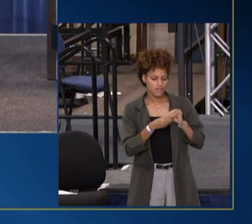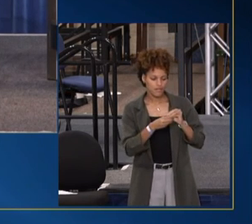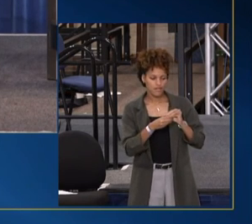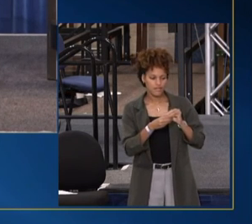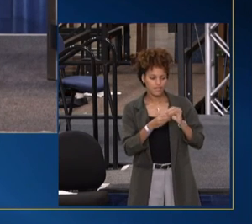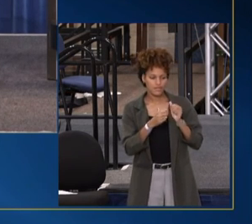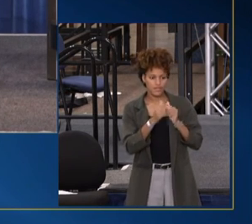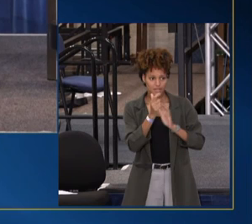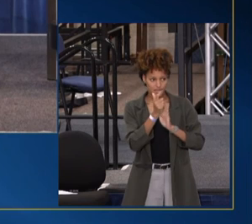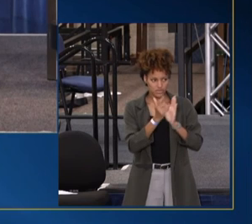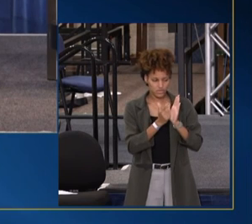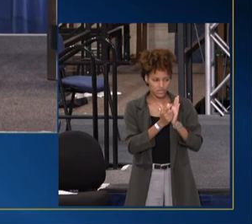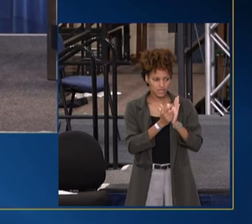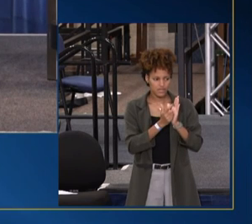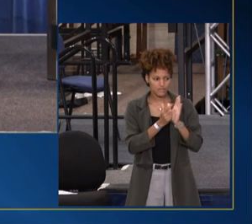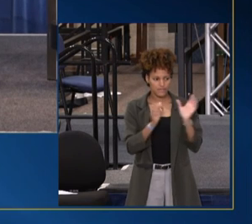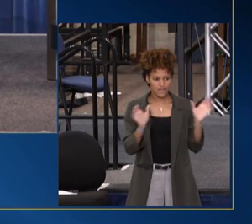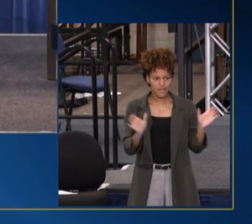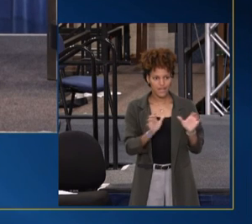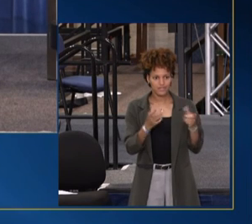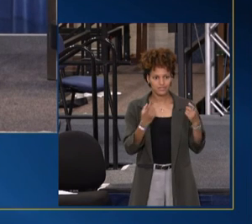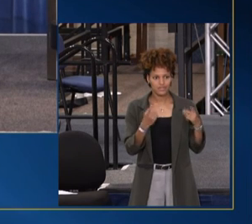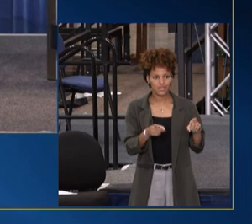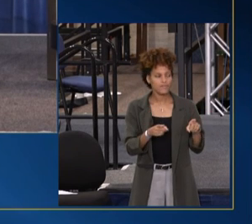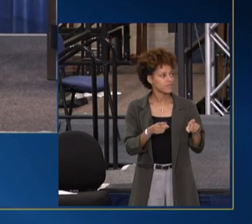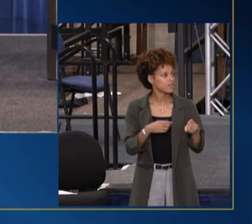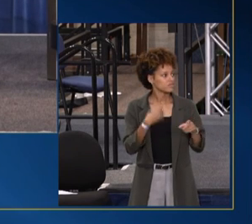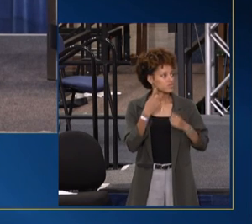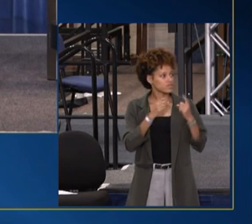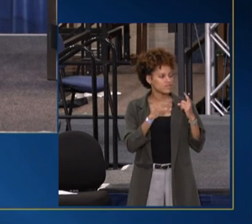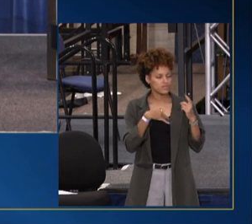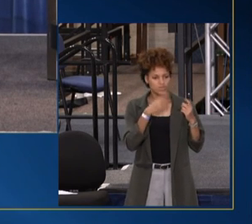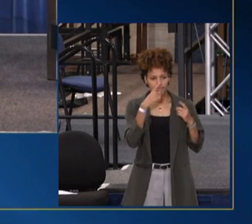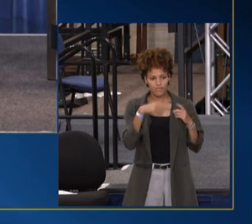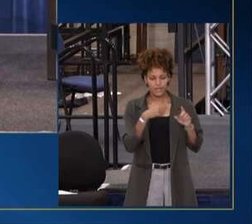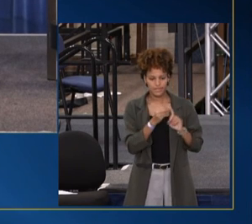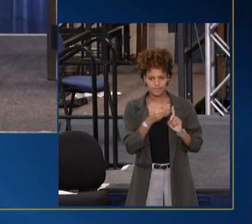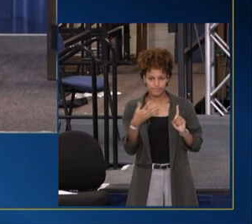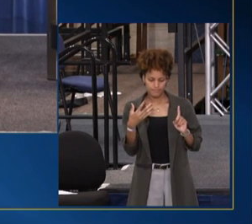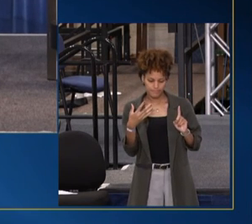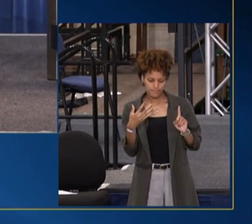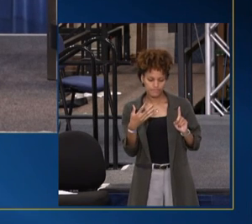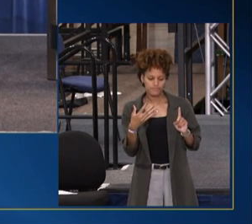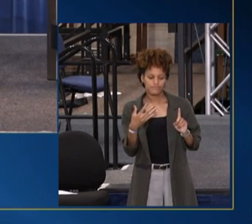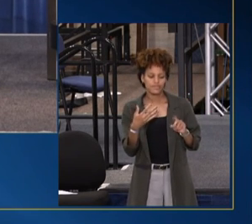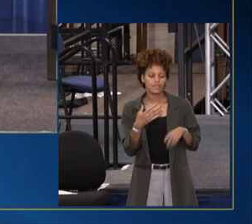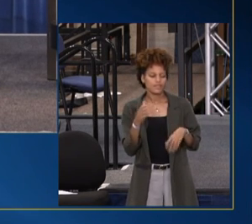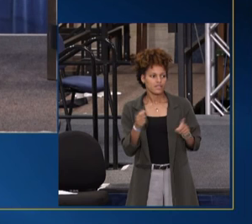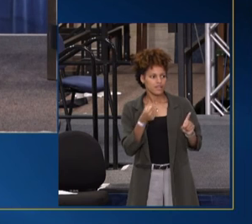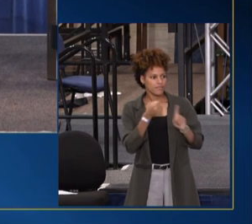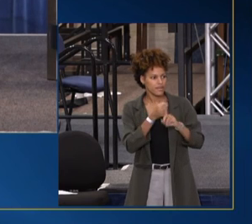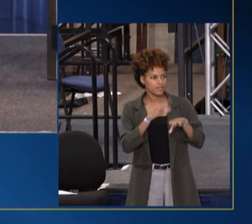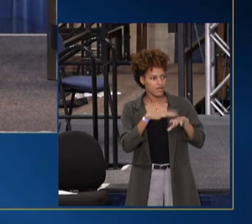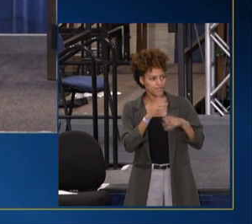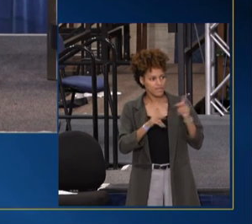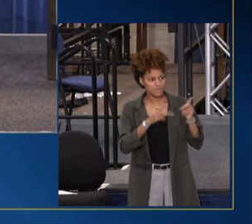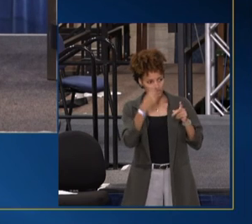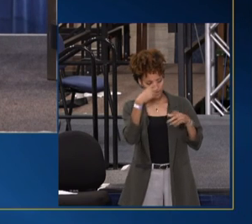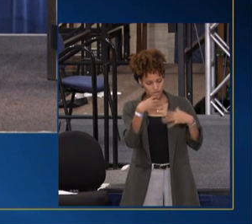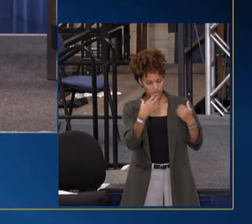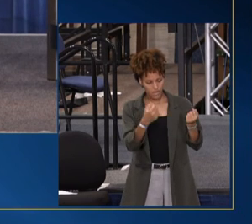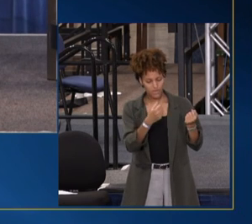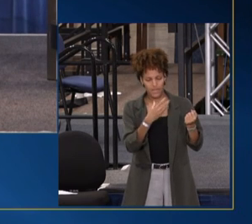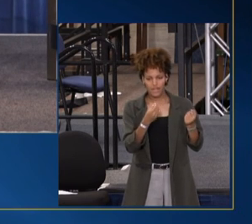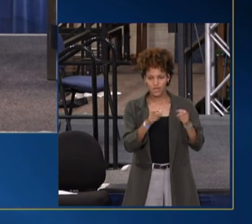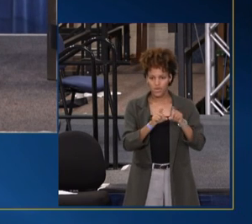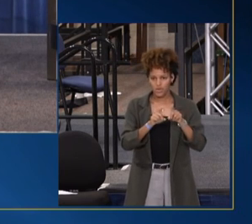the legislative actions themselves, I'm wondering if you can speak briefly to the effect on people's mental health, the effect